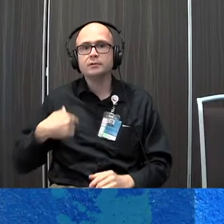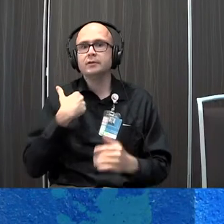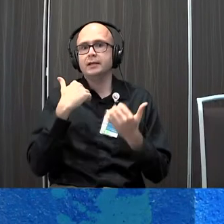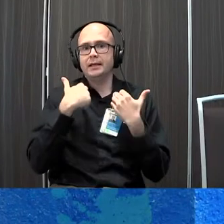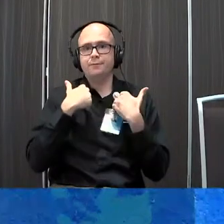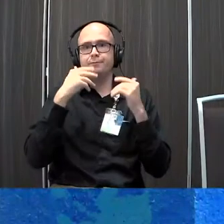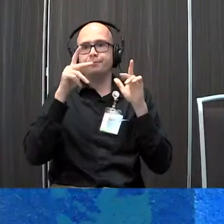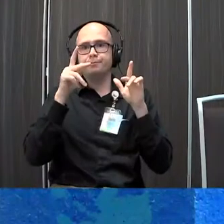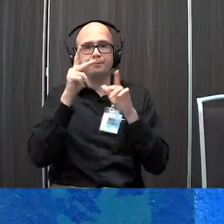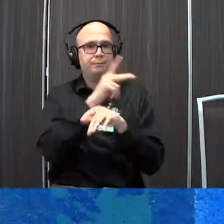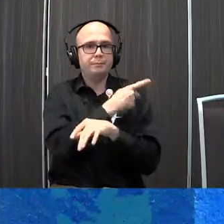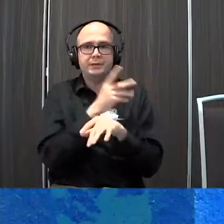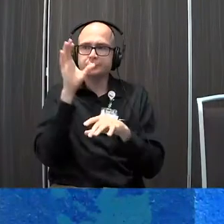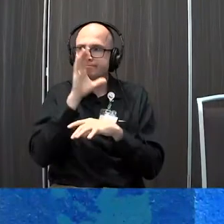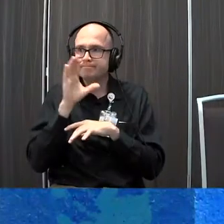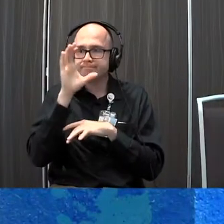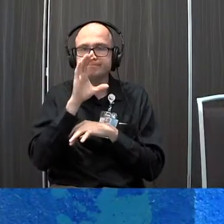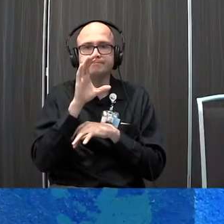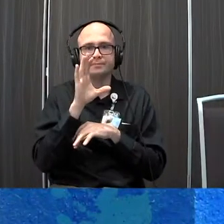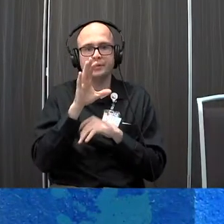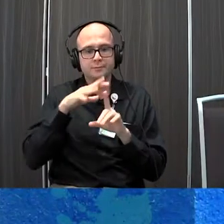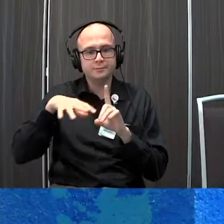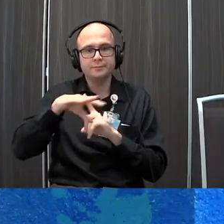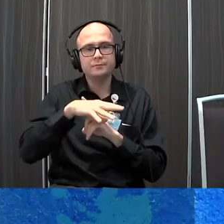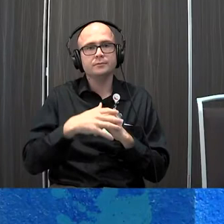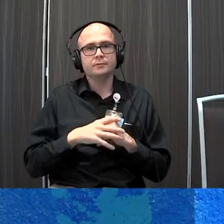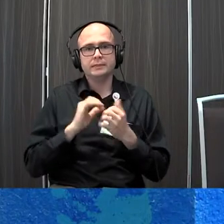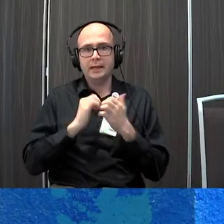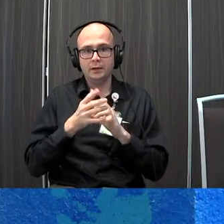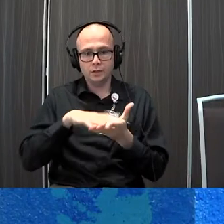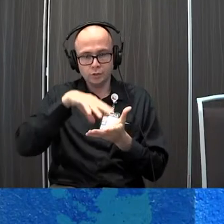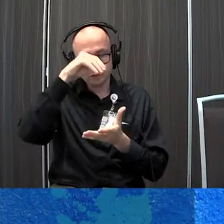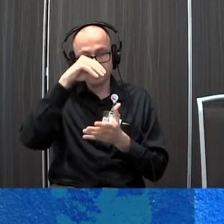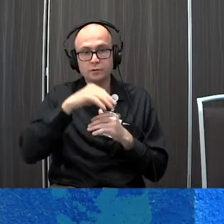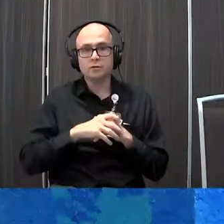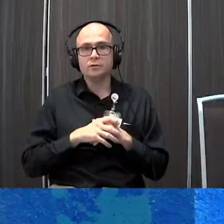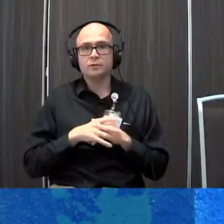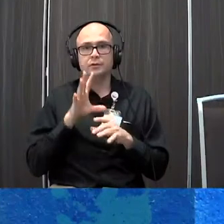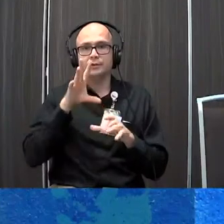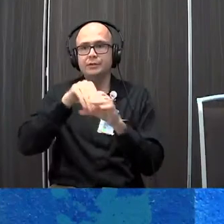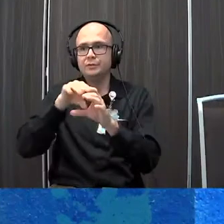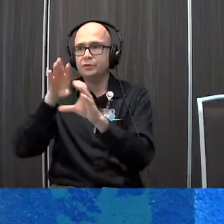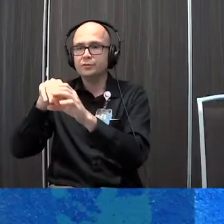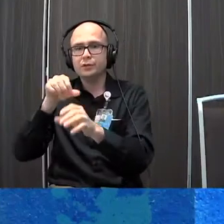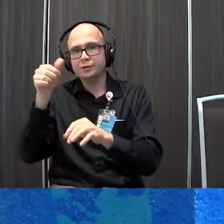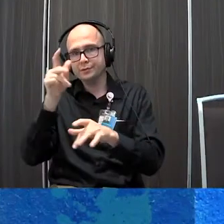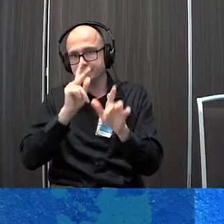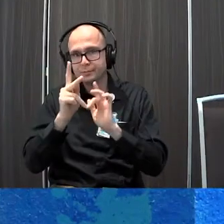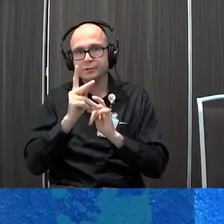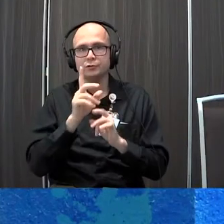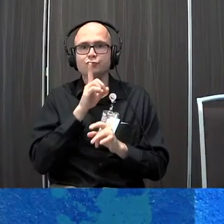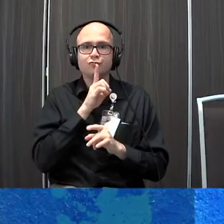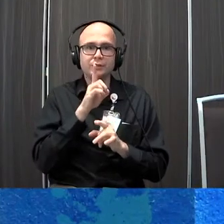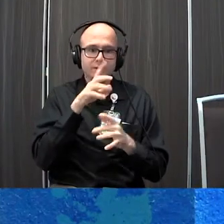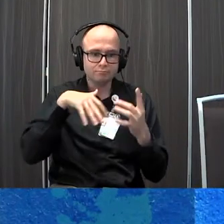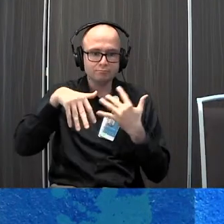a patient be able to explore their environment that's how they learn that's how they engage with others that's how they really interact with their